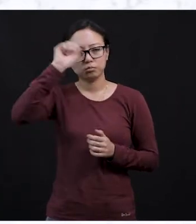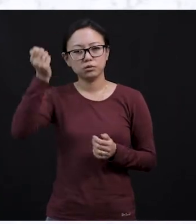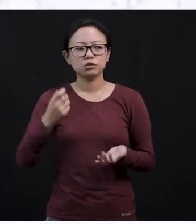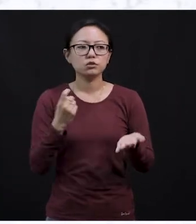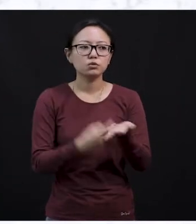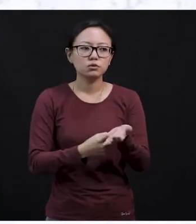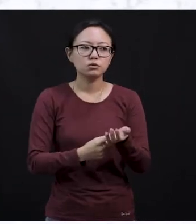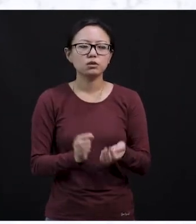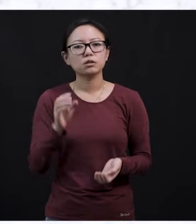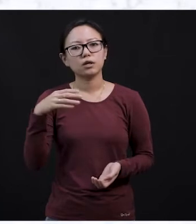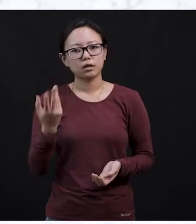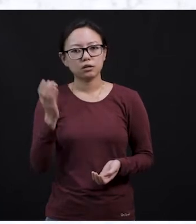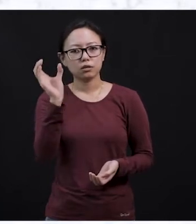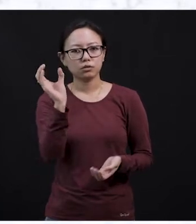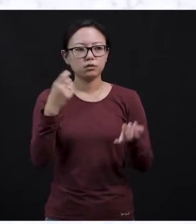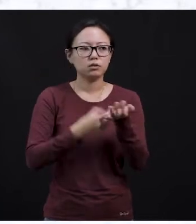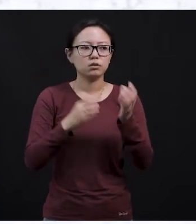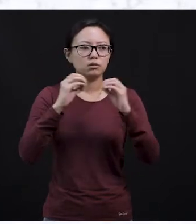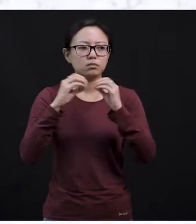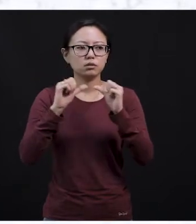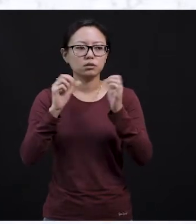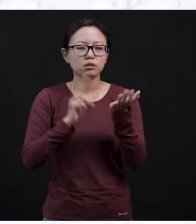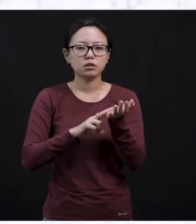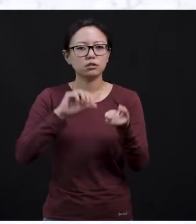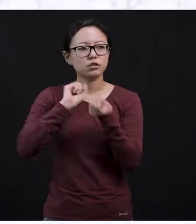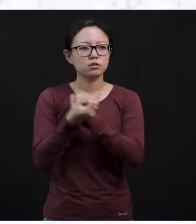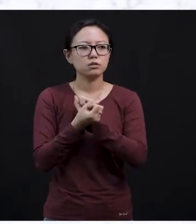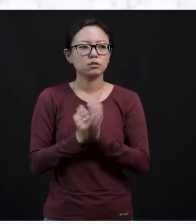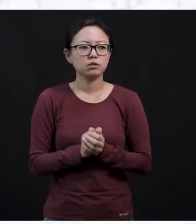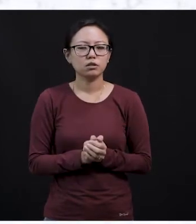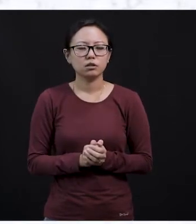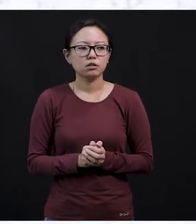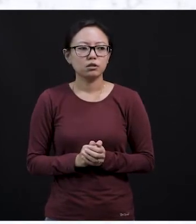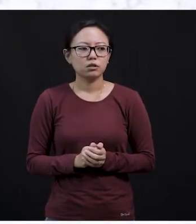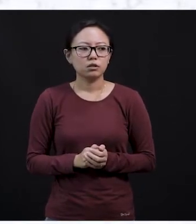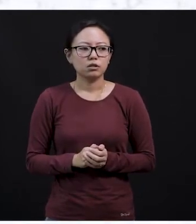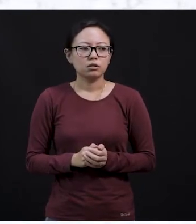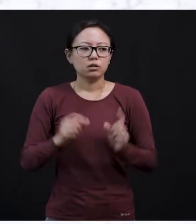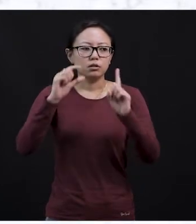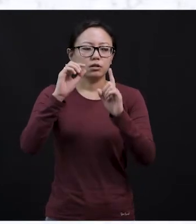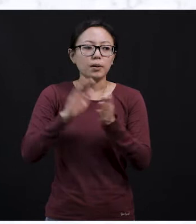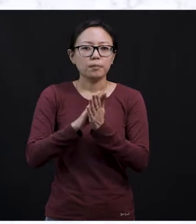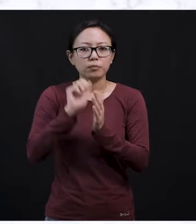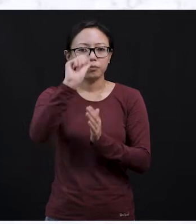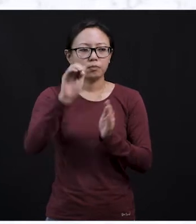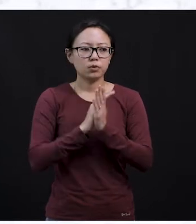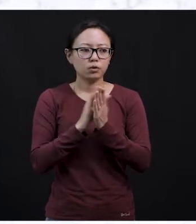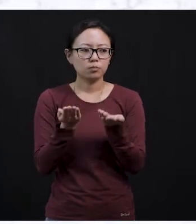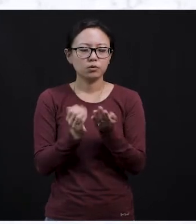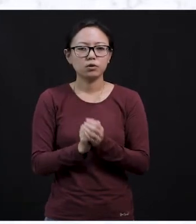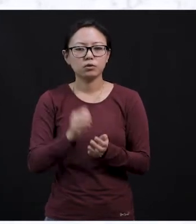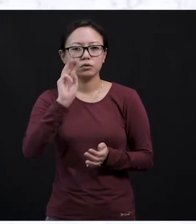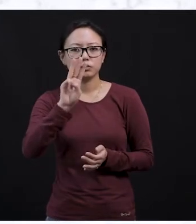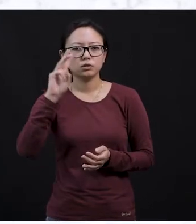1. The chapter number, as you can see, is page 5 and the pages are 37 and 38. So I've only